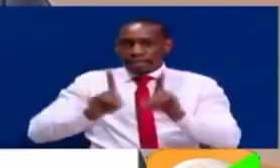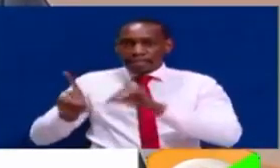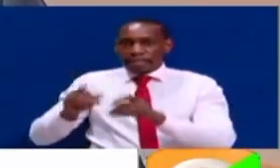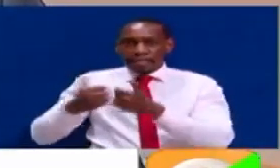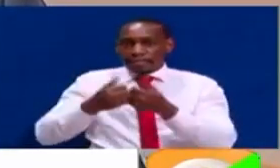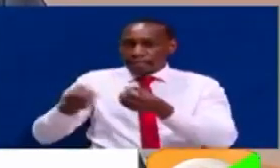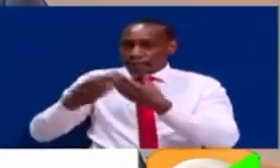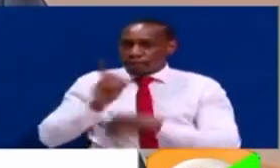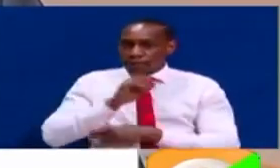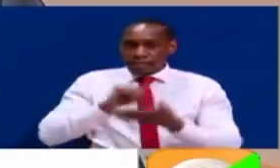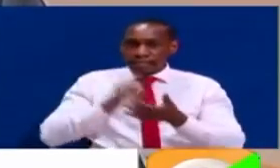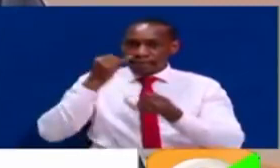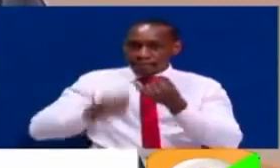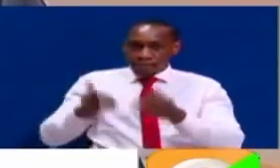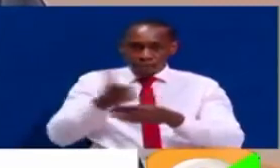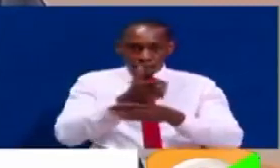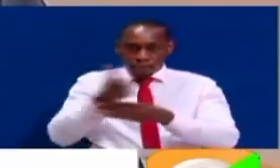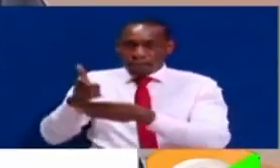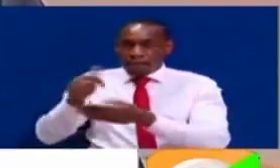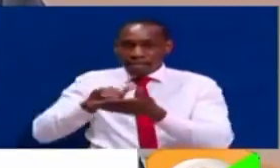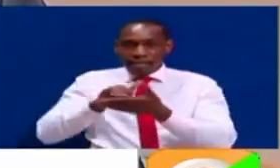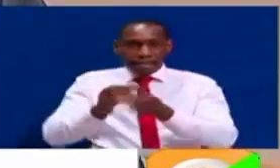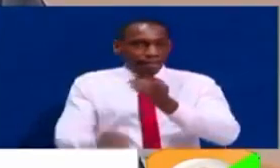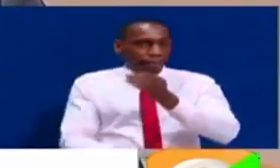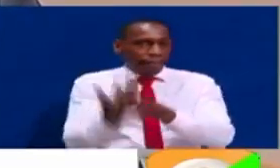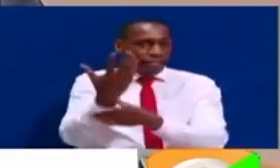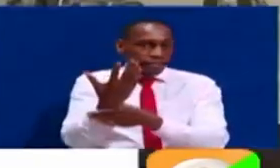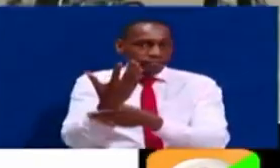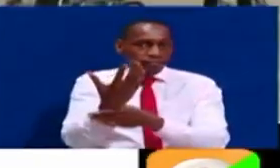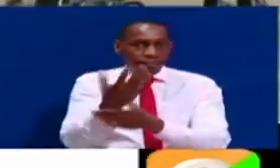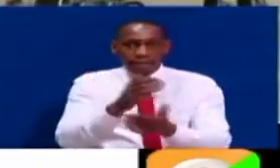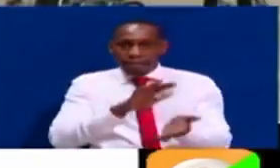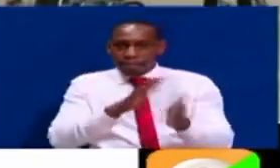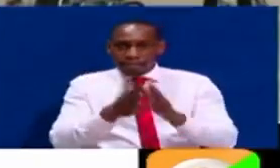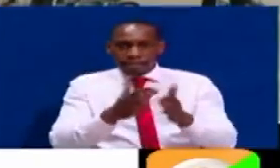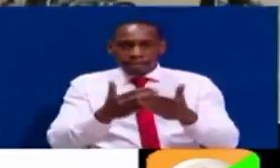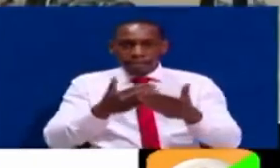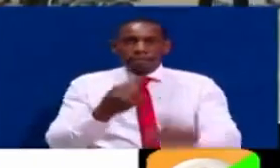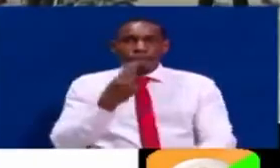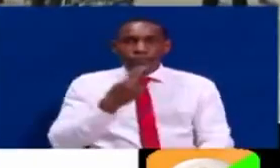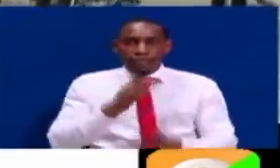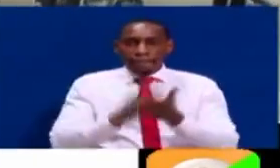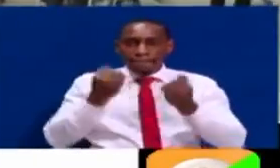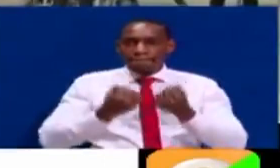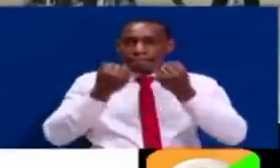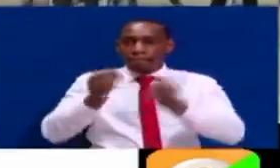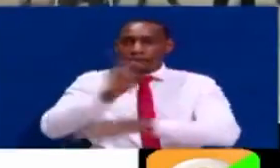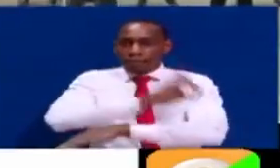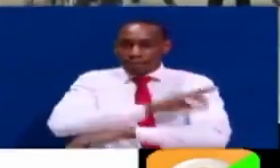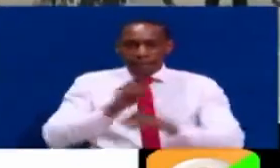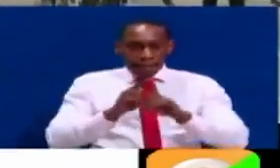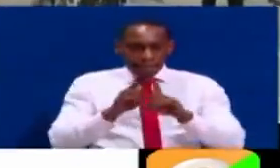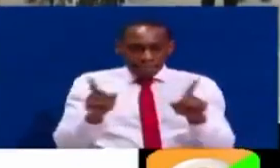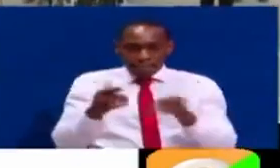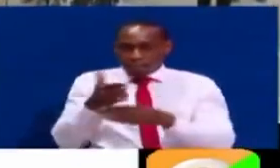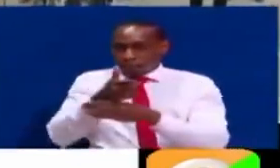I'm reliably told the final copy will be out on or before Tuesday's Mashujaa Day. But from the